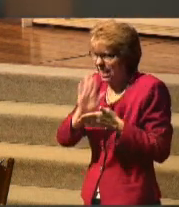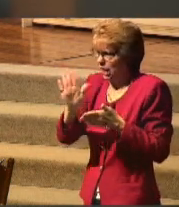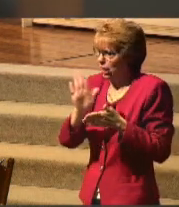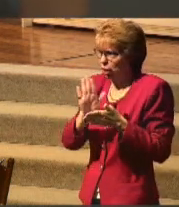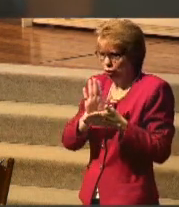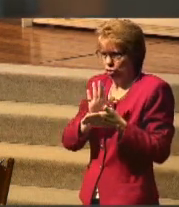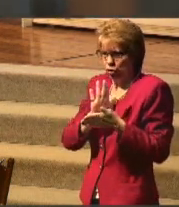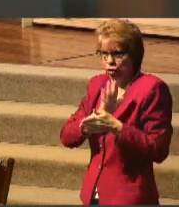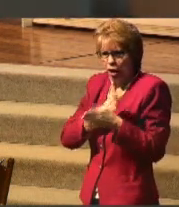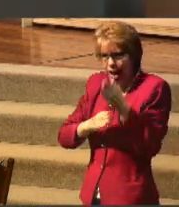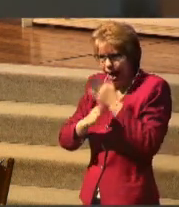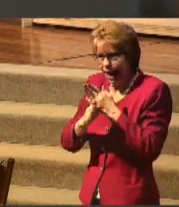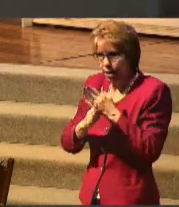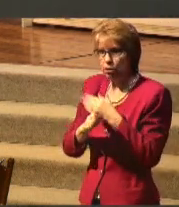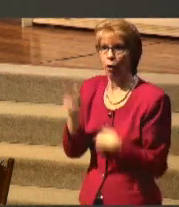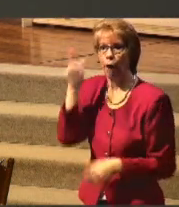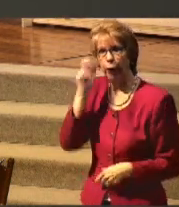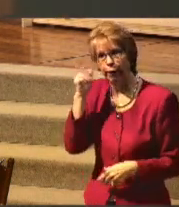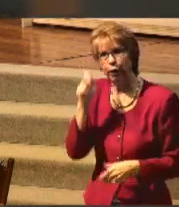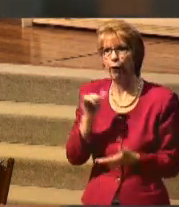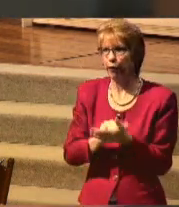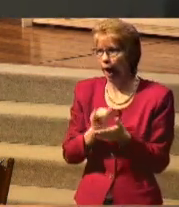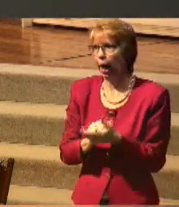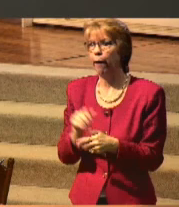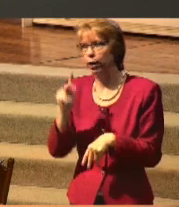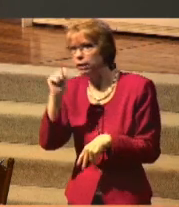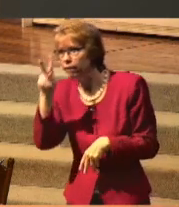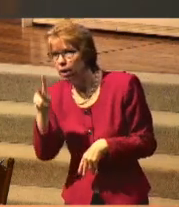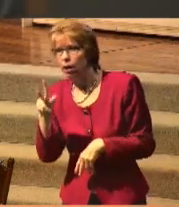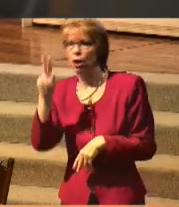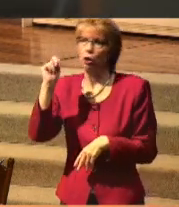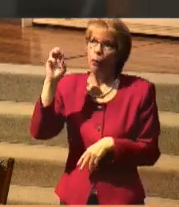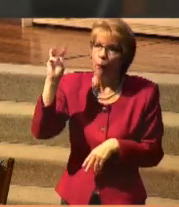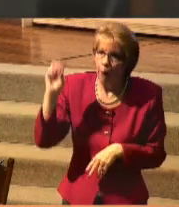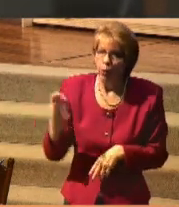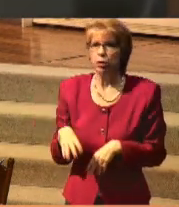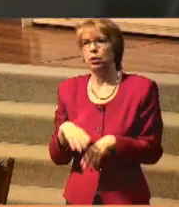we've heard a lot about cleansing our hands, haven't we? We've heard a lot about that.